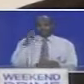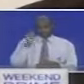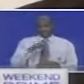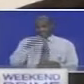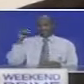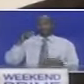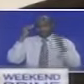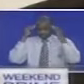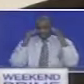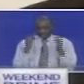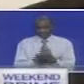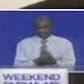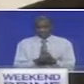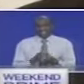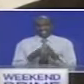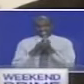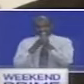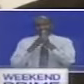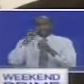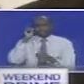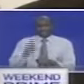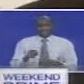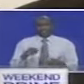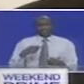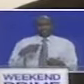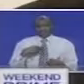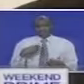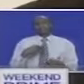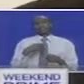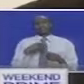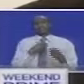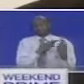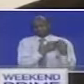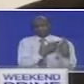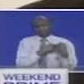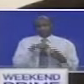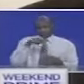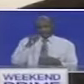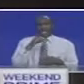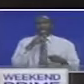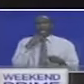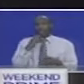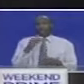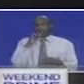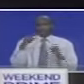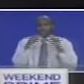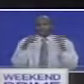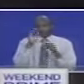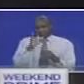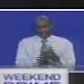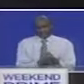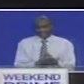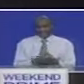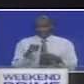court. Leaders must be held account for their utterances. According to